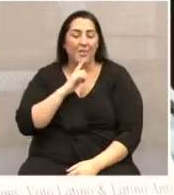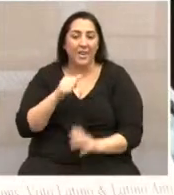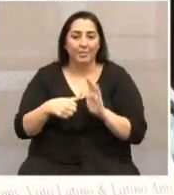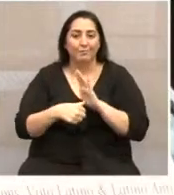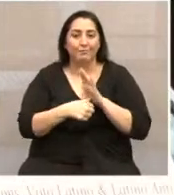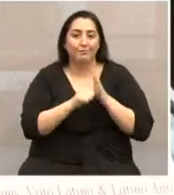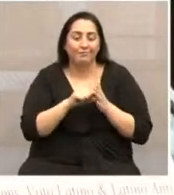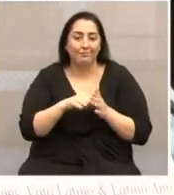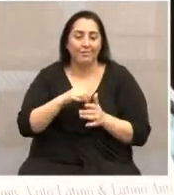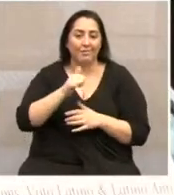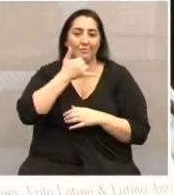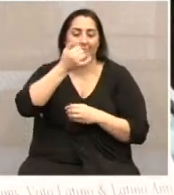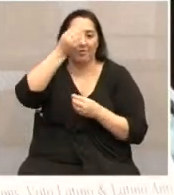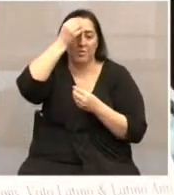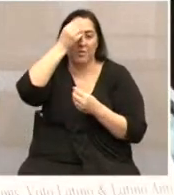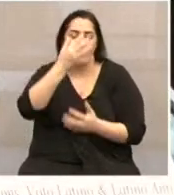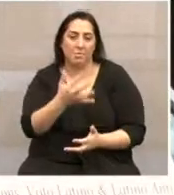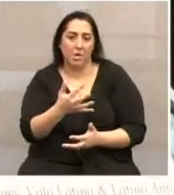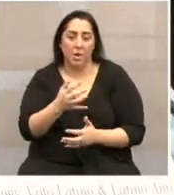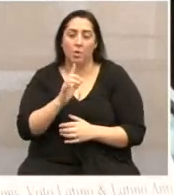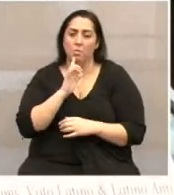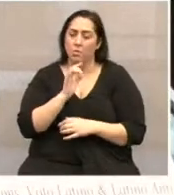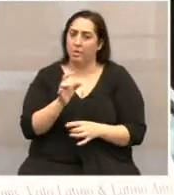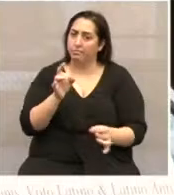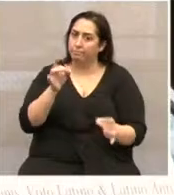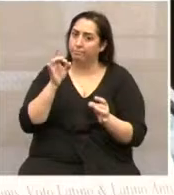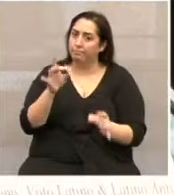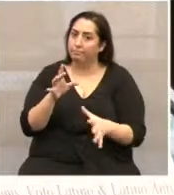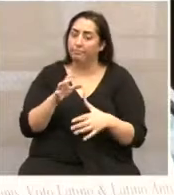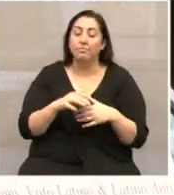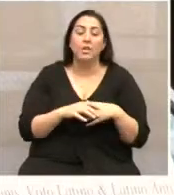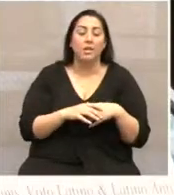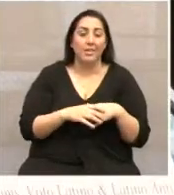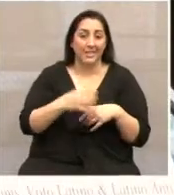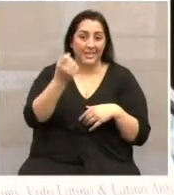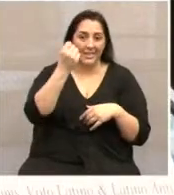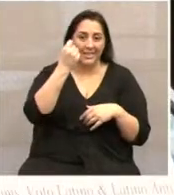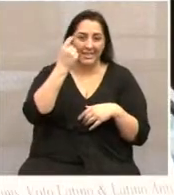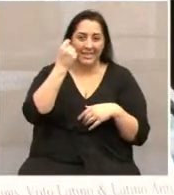is incredibly, incredibly harmful because,